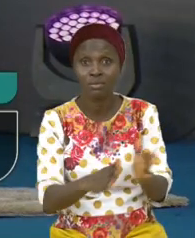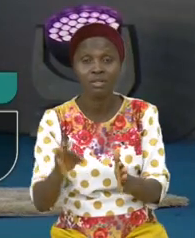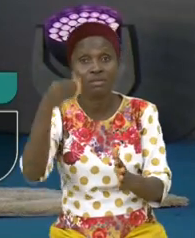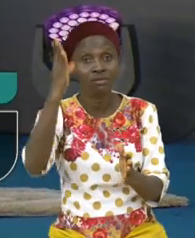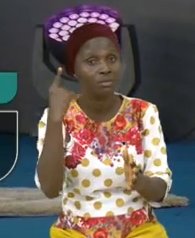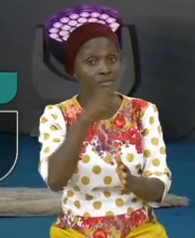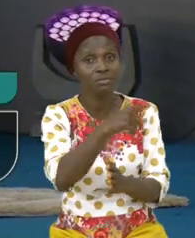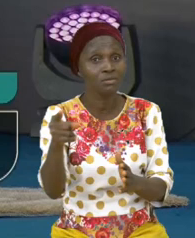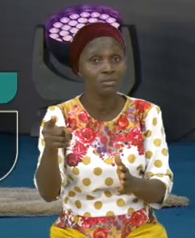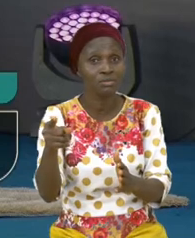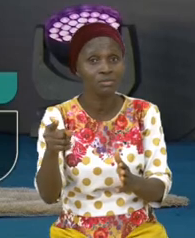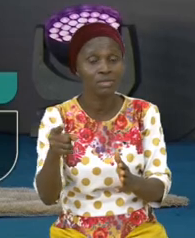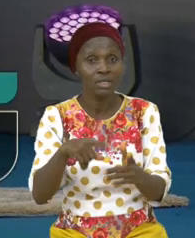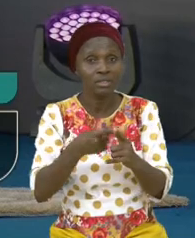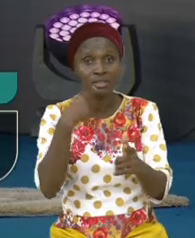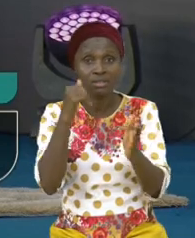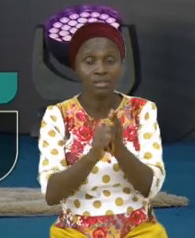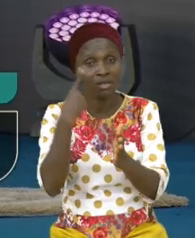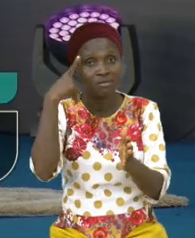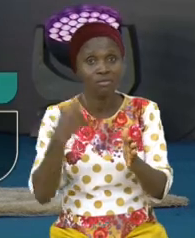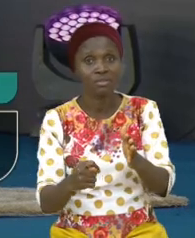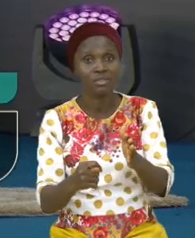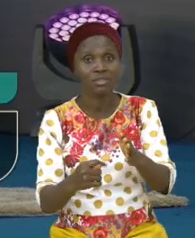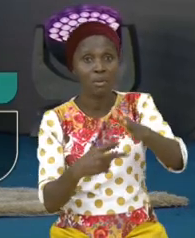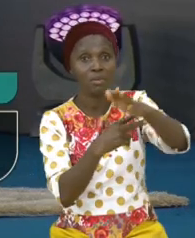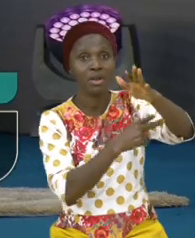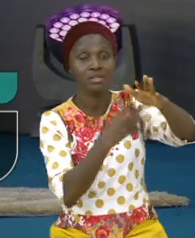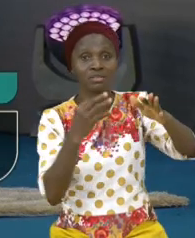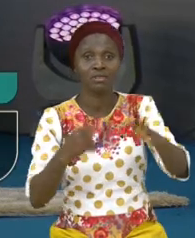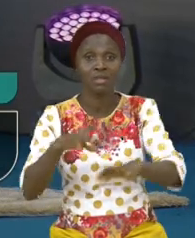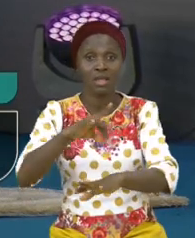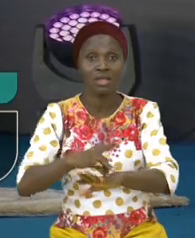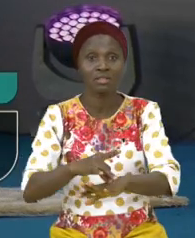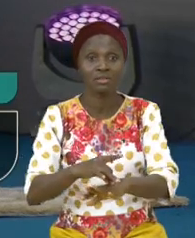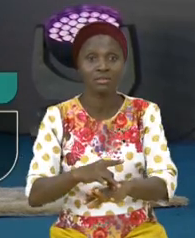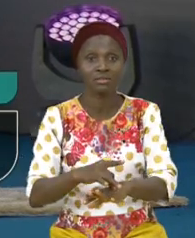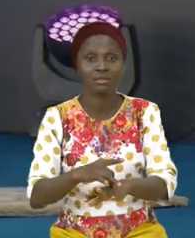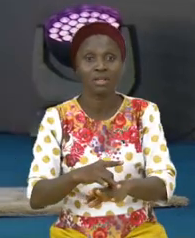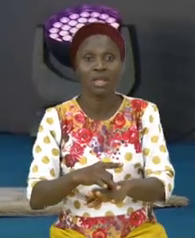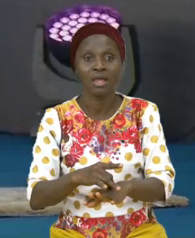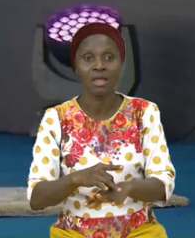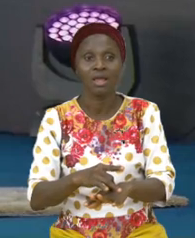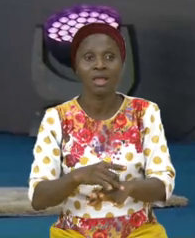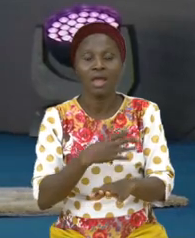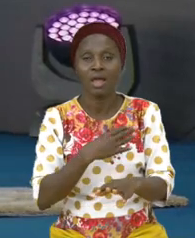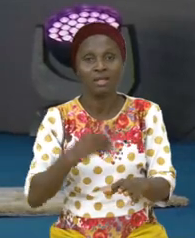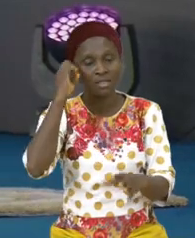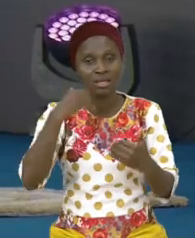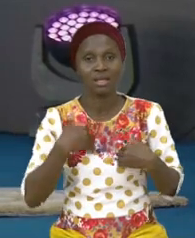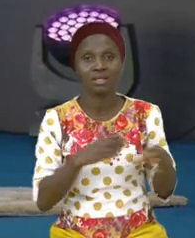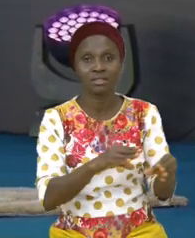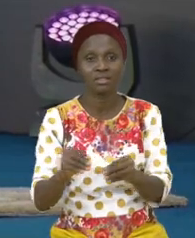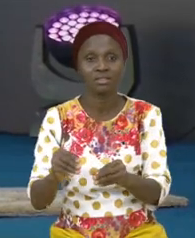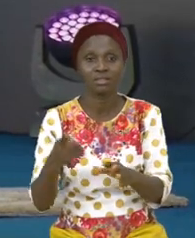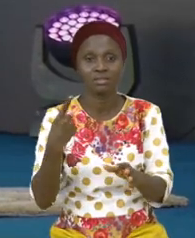says, for the pillars of the earth are the Lord's, and he has set the